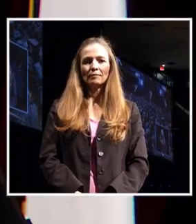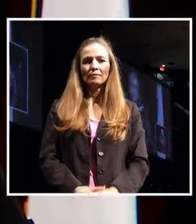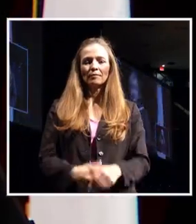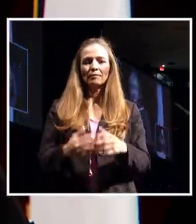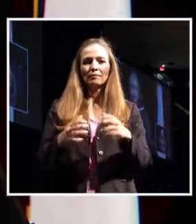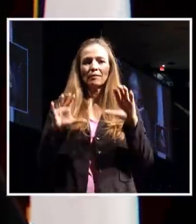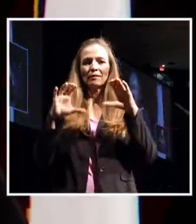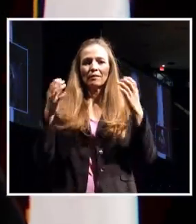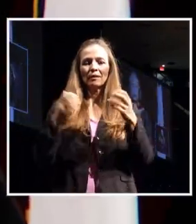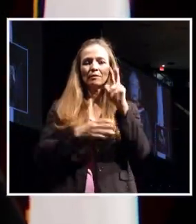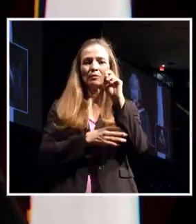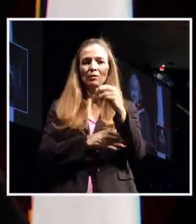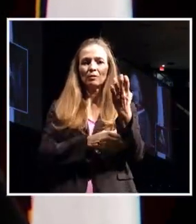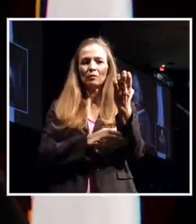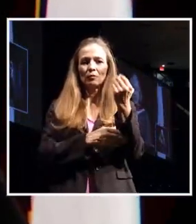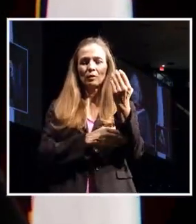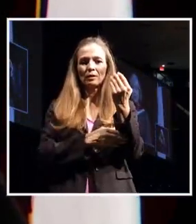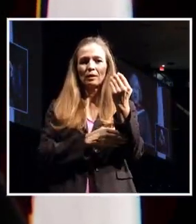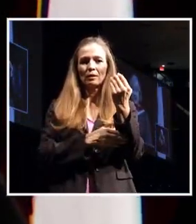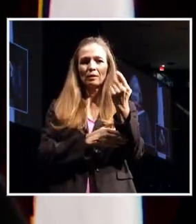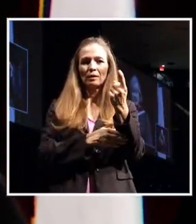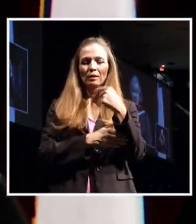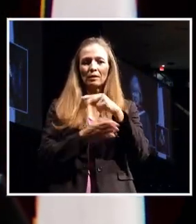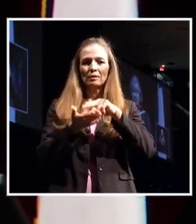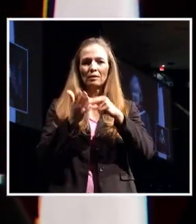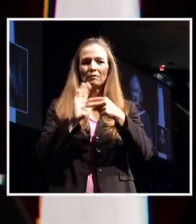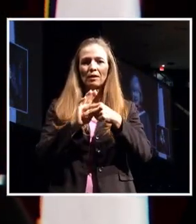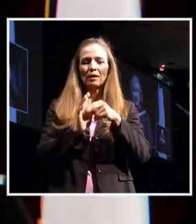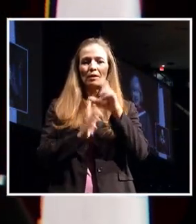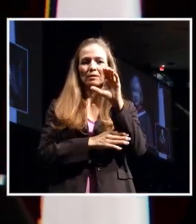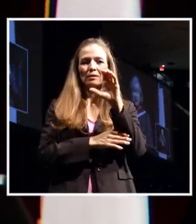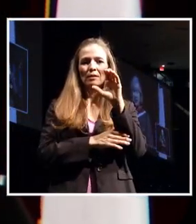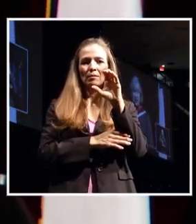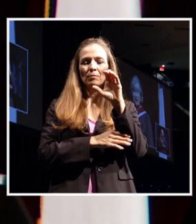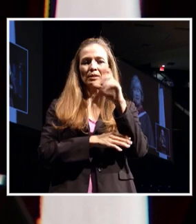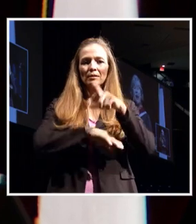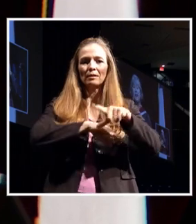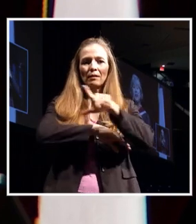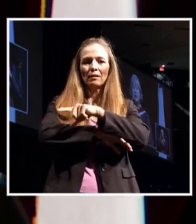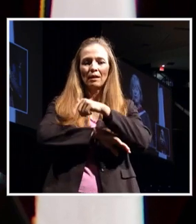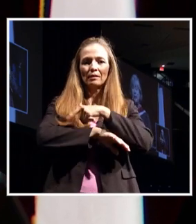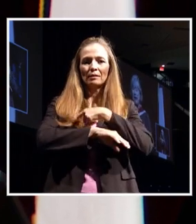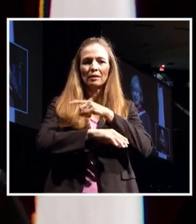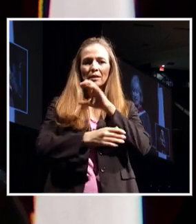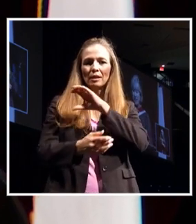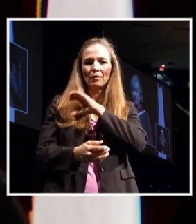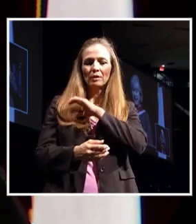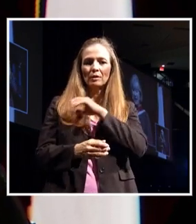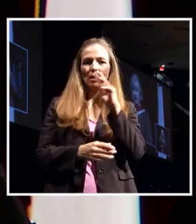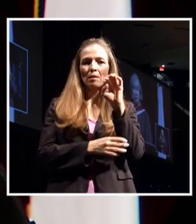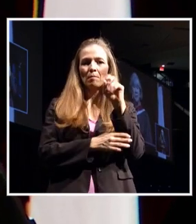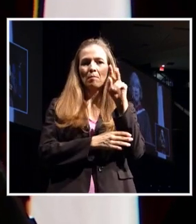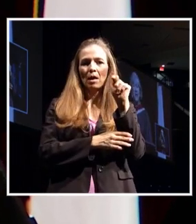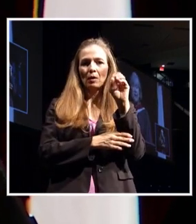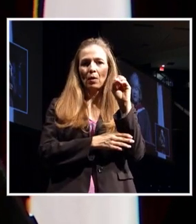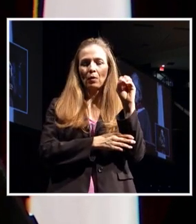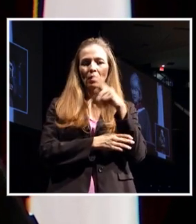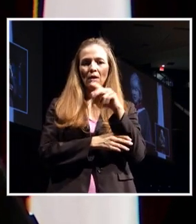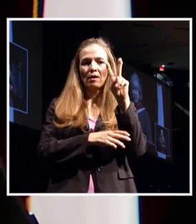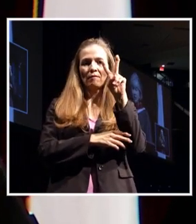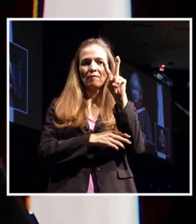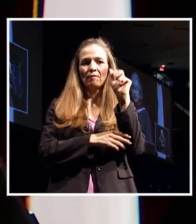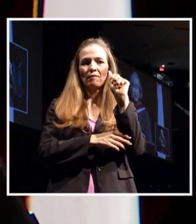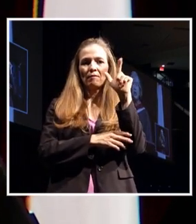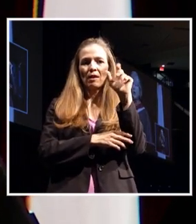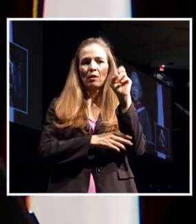The class of 2014 defines Cypress Lakes and characterizes our school's motto, Valor. These